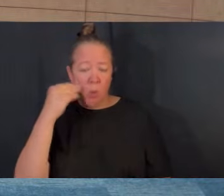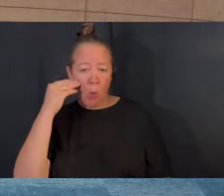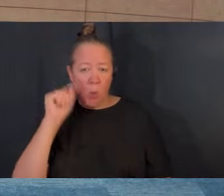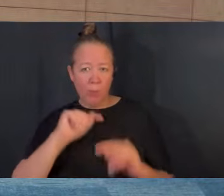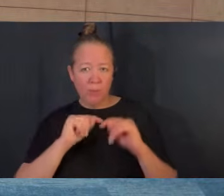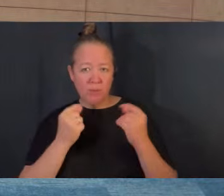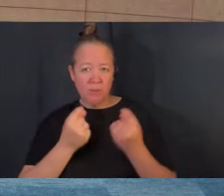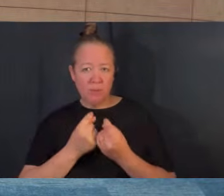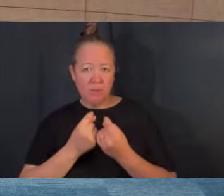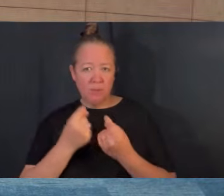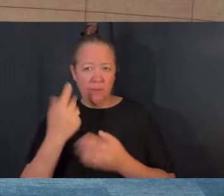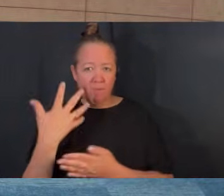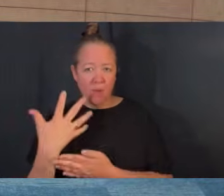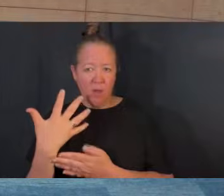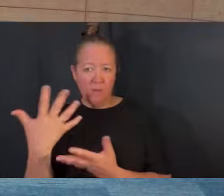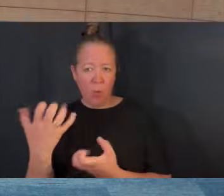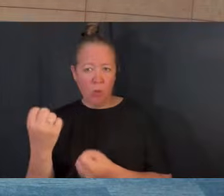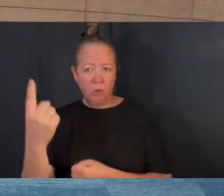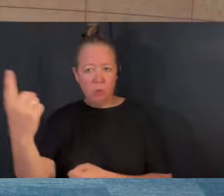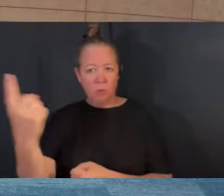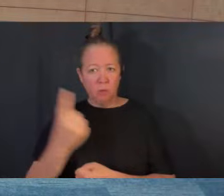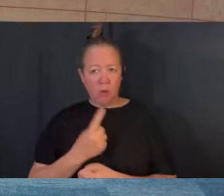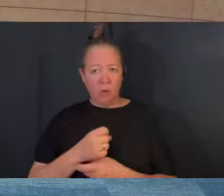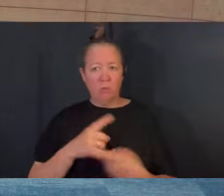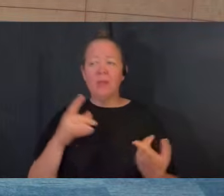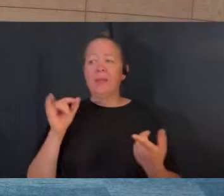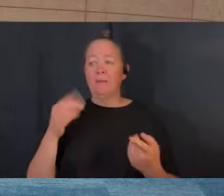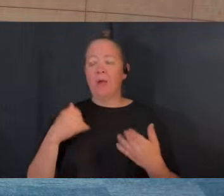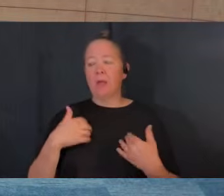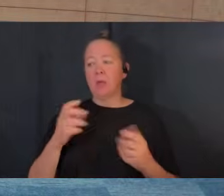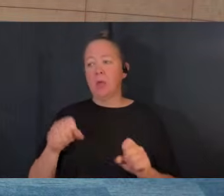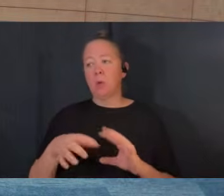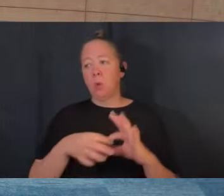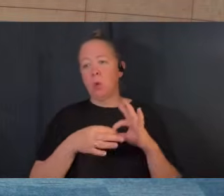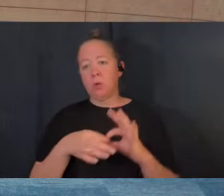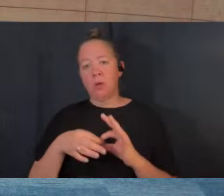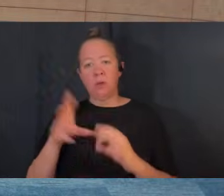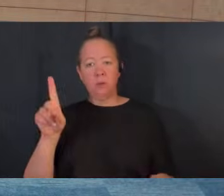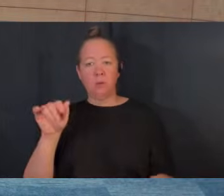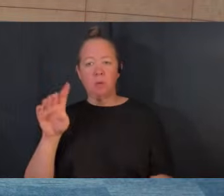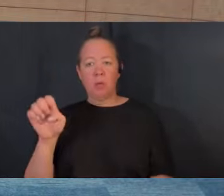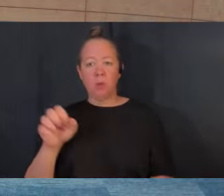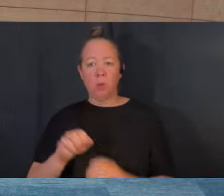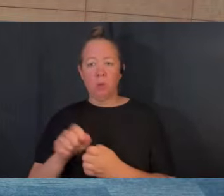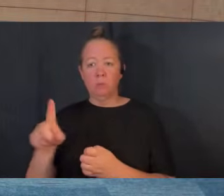them, yes. Sure. That would be great. Okay.